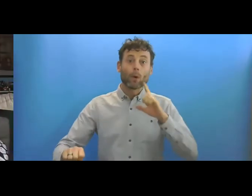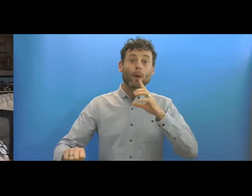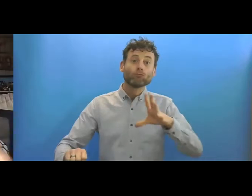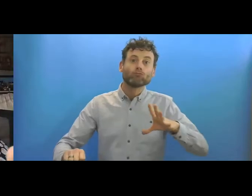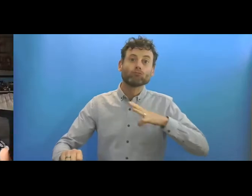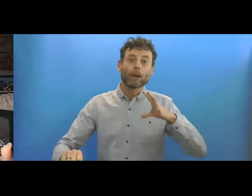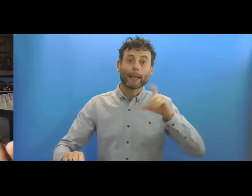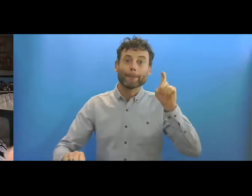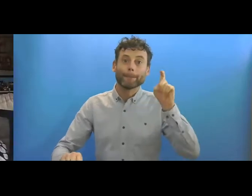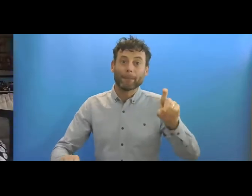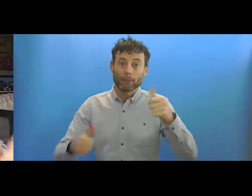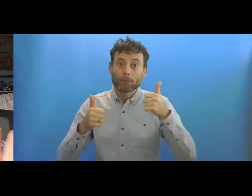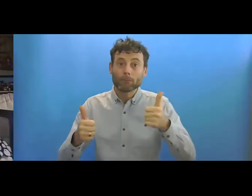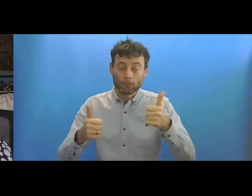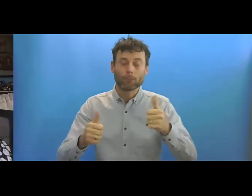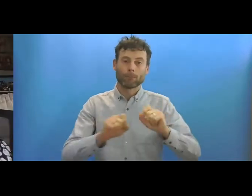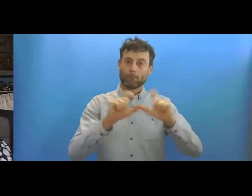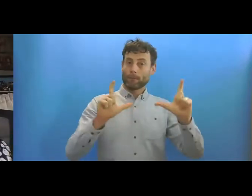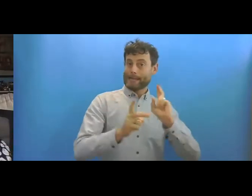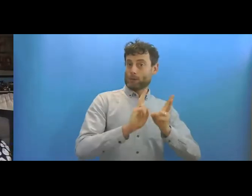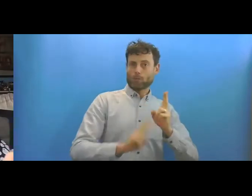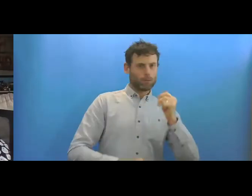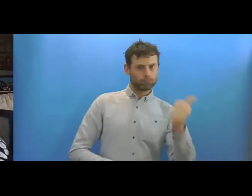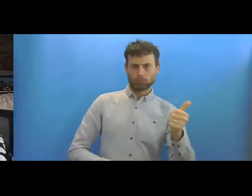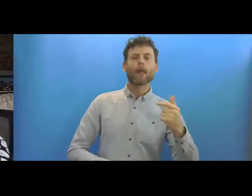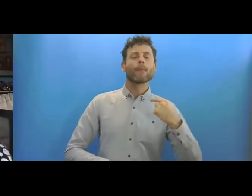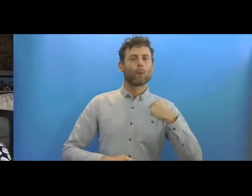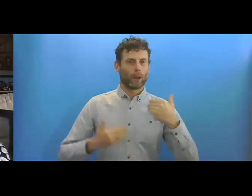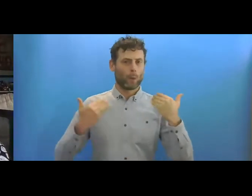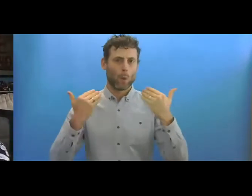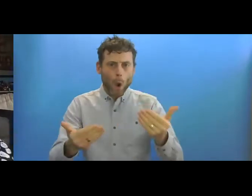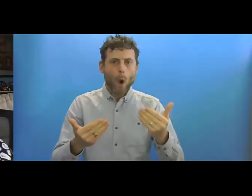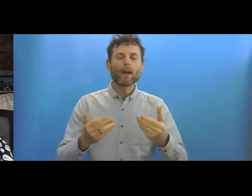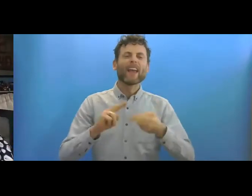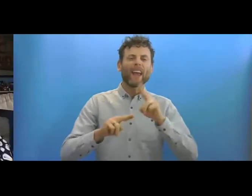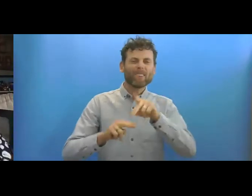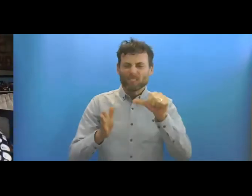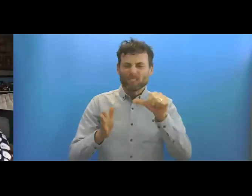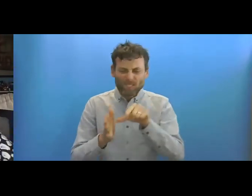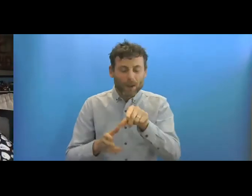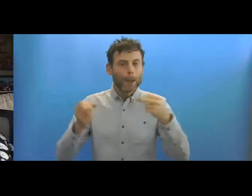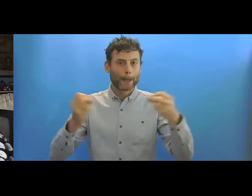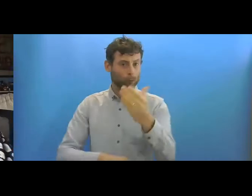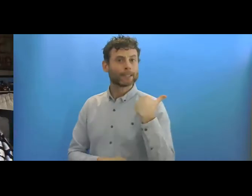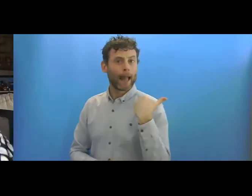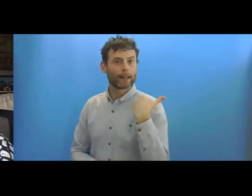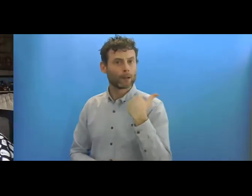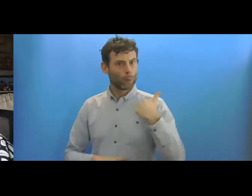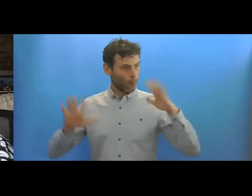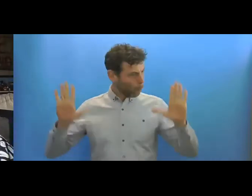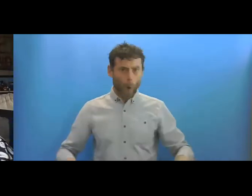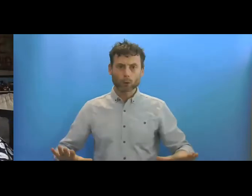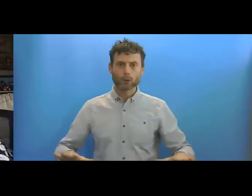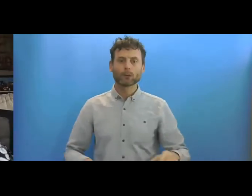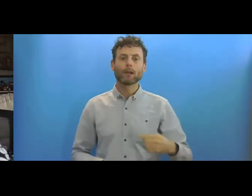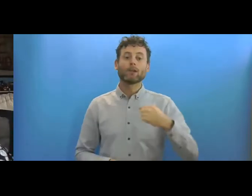you're struggling to access the captions, again, just tell us. In terms of myself, I'm a 50 plus